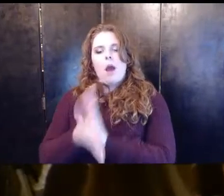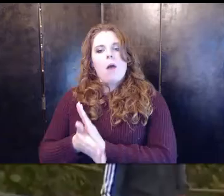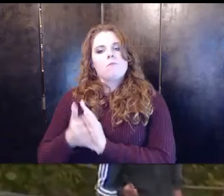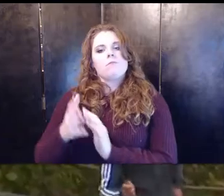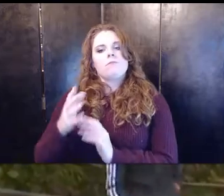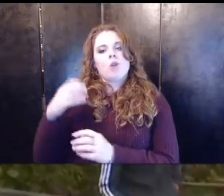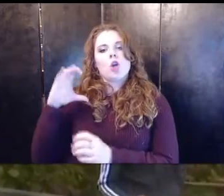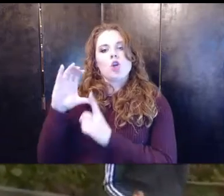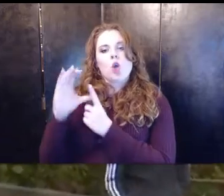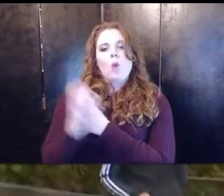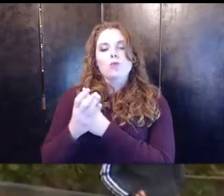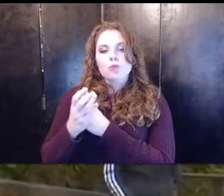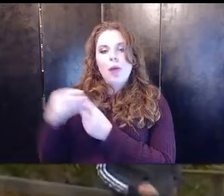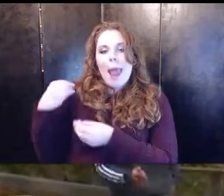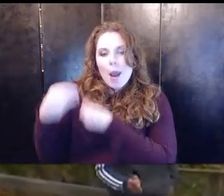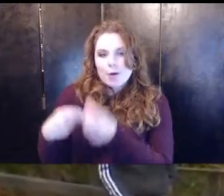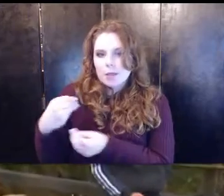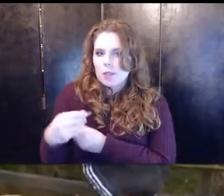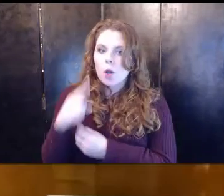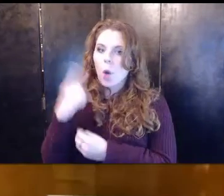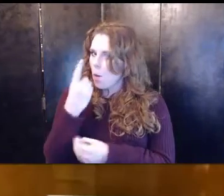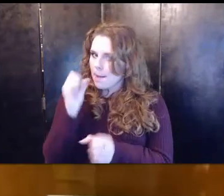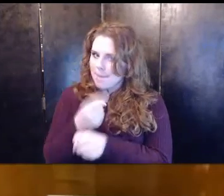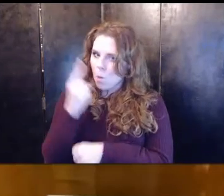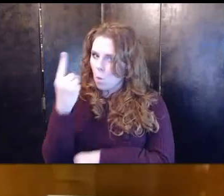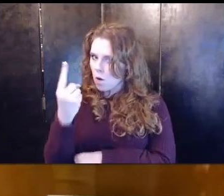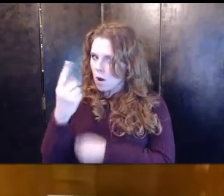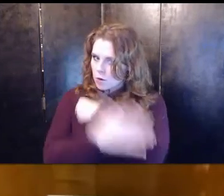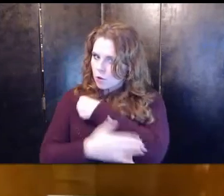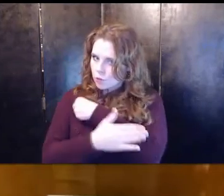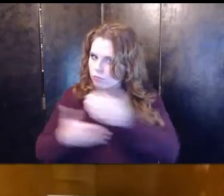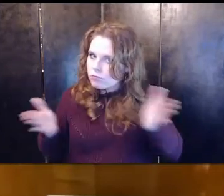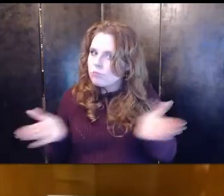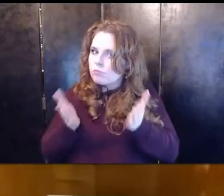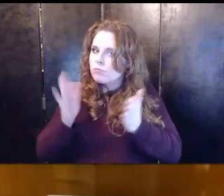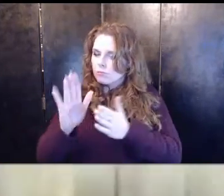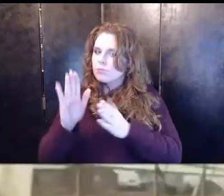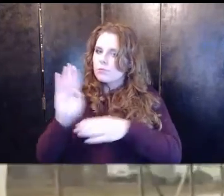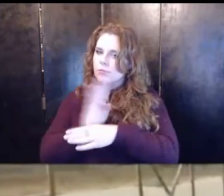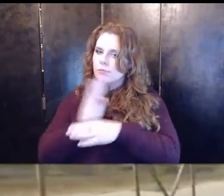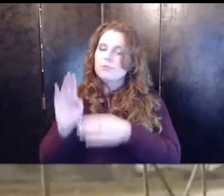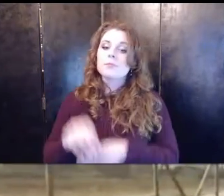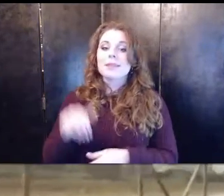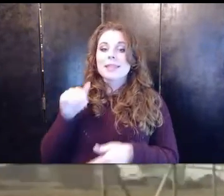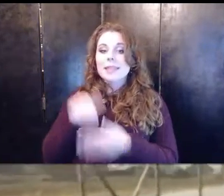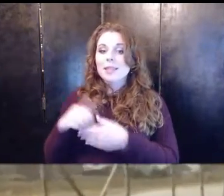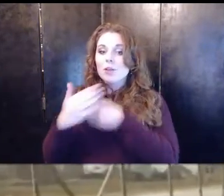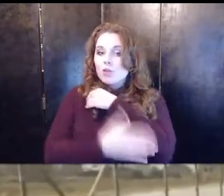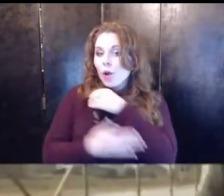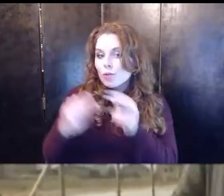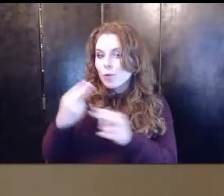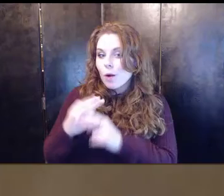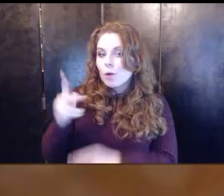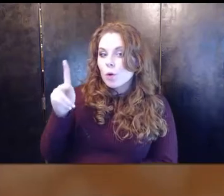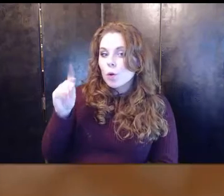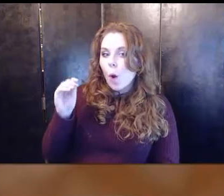country, which would benefit the shepherds. Over in Kosovo, in southeastern Europe, a foundation is finding a way to